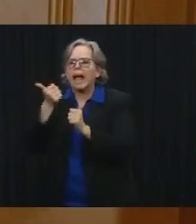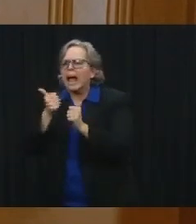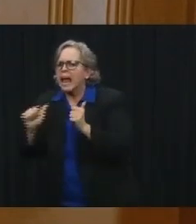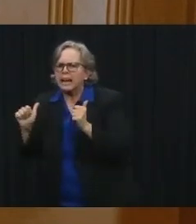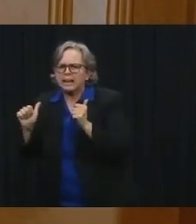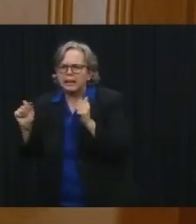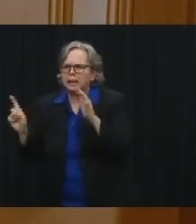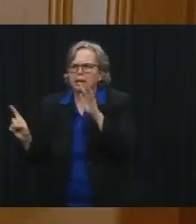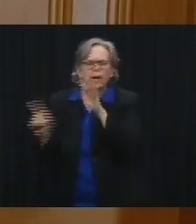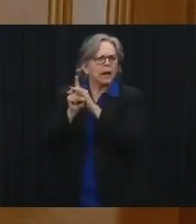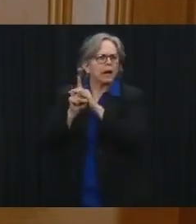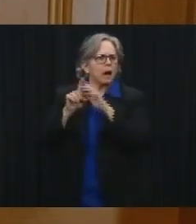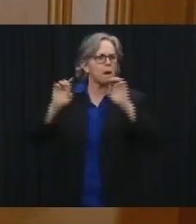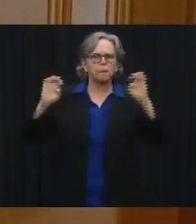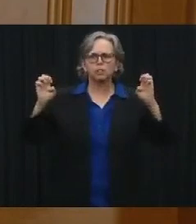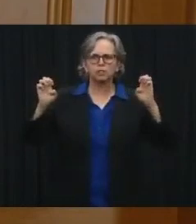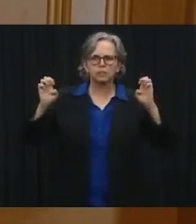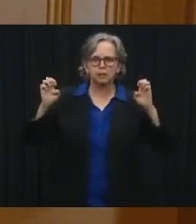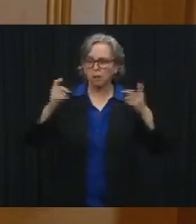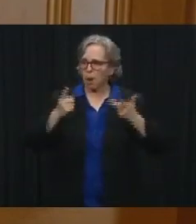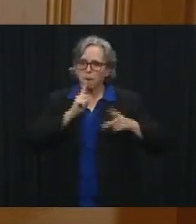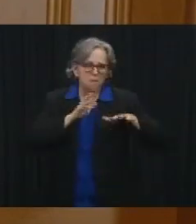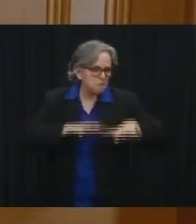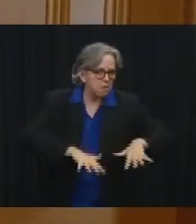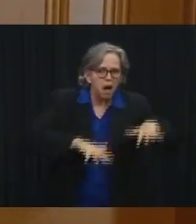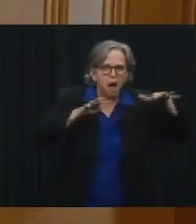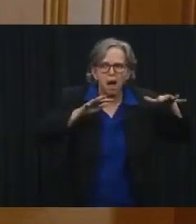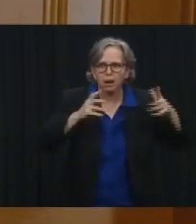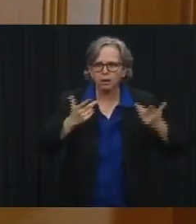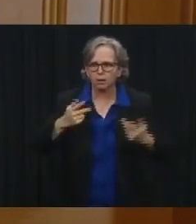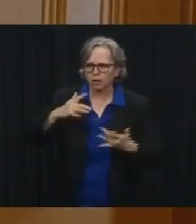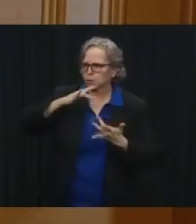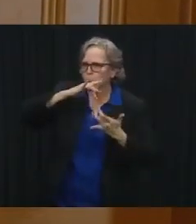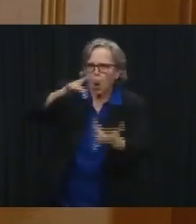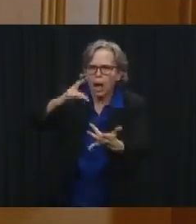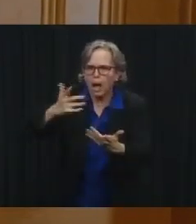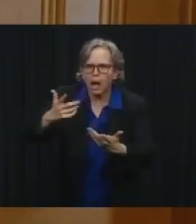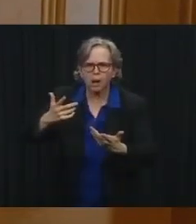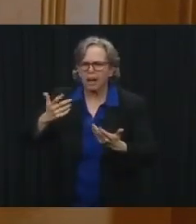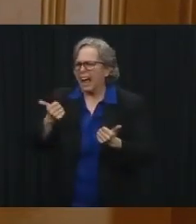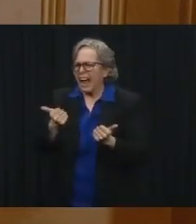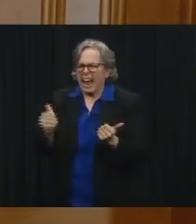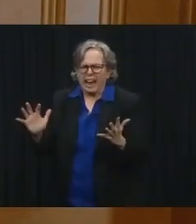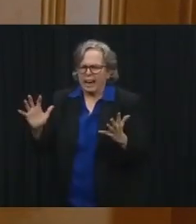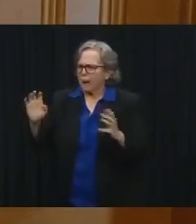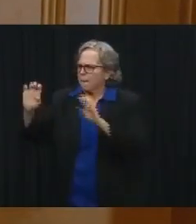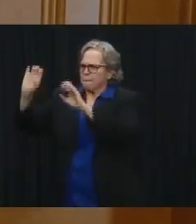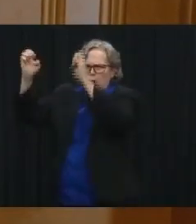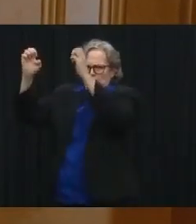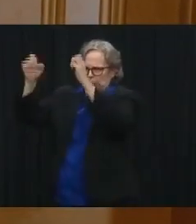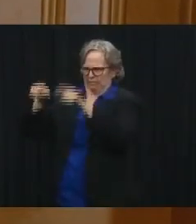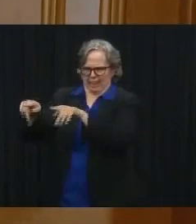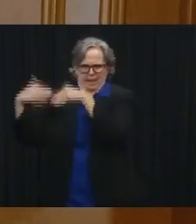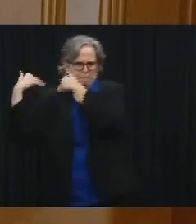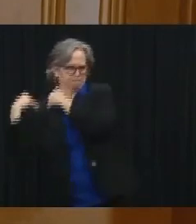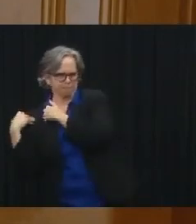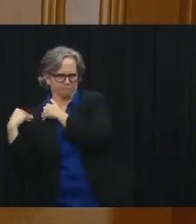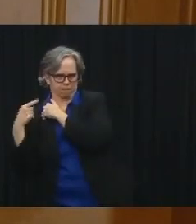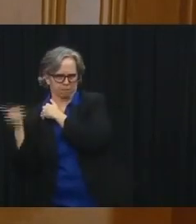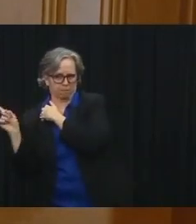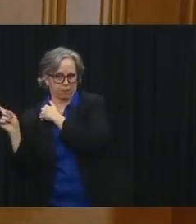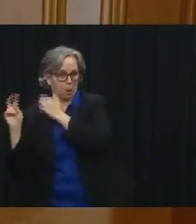River, might be tornado, might be any kind of emergency that we have. So what's happened is Dr. Acton's